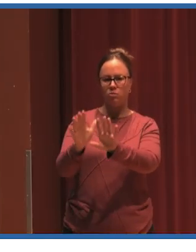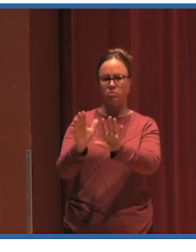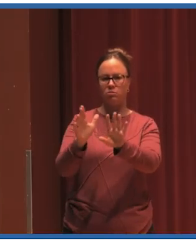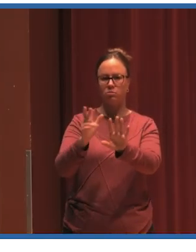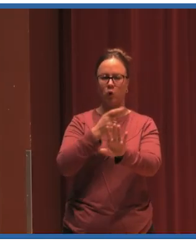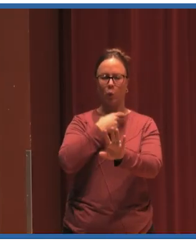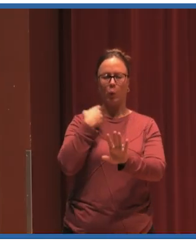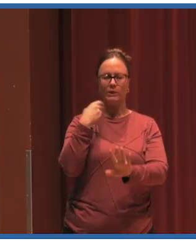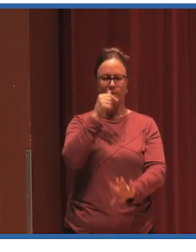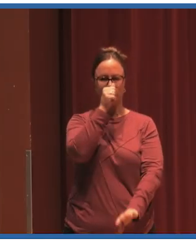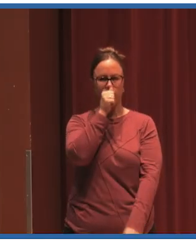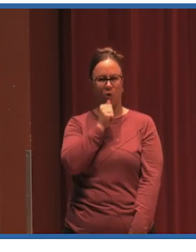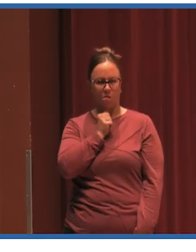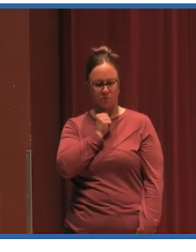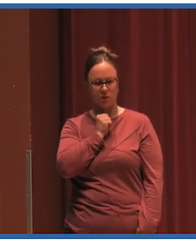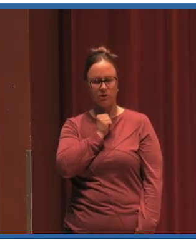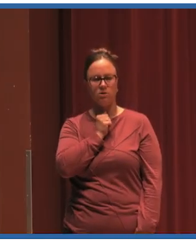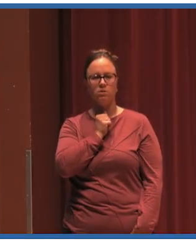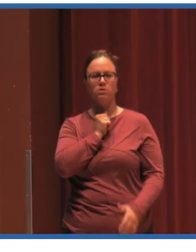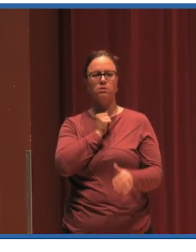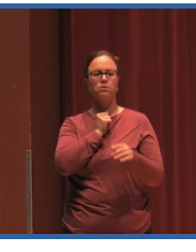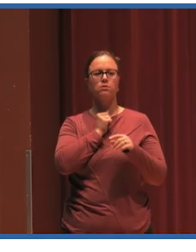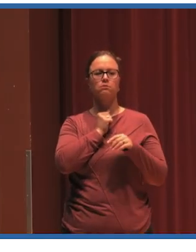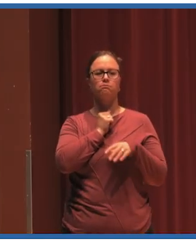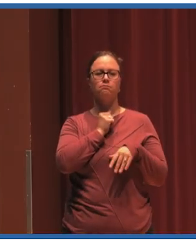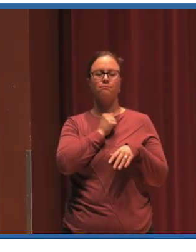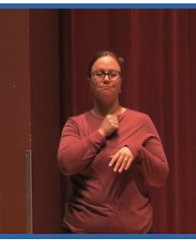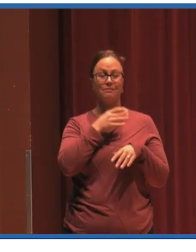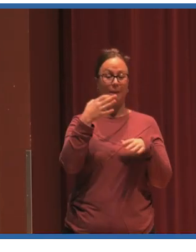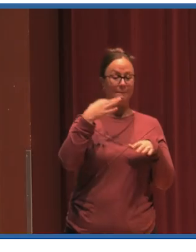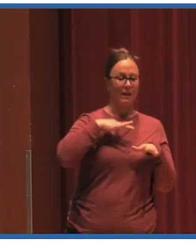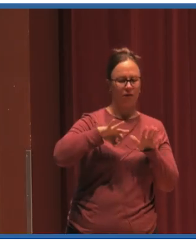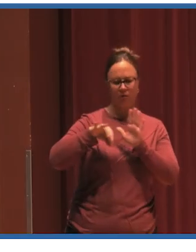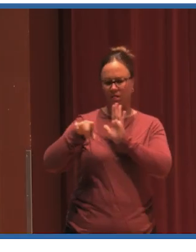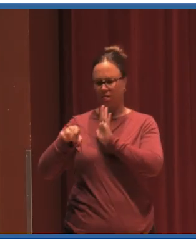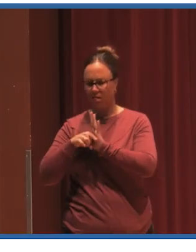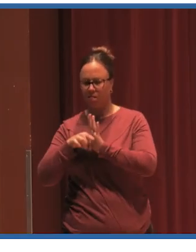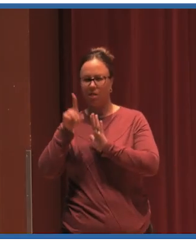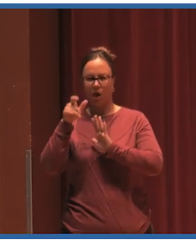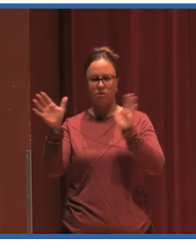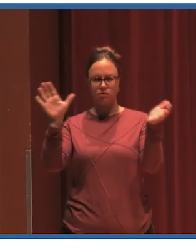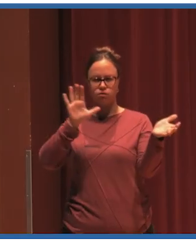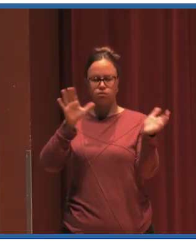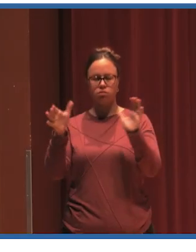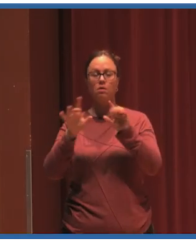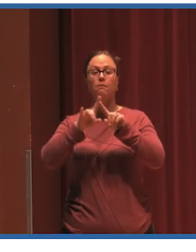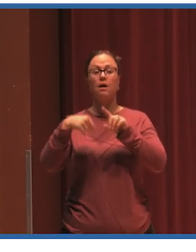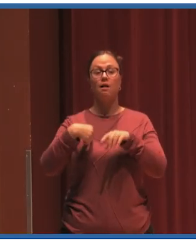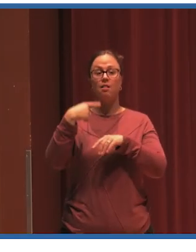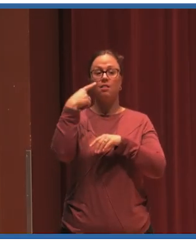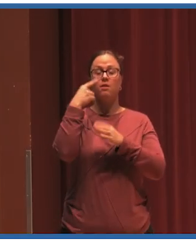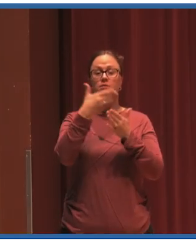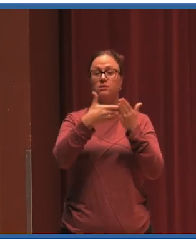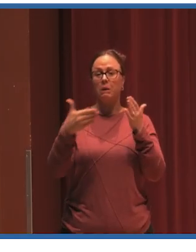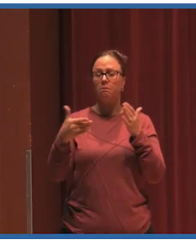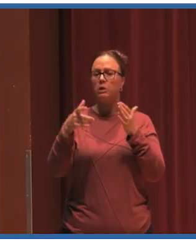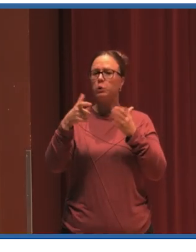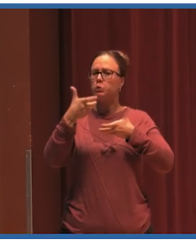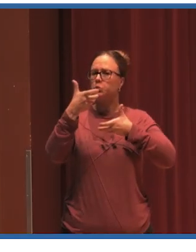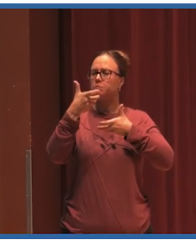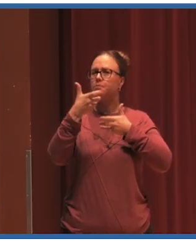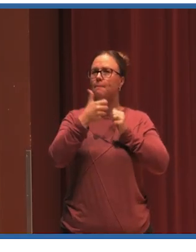risk tolerance with the costs and benefits. But I actually think that it should be something that we should